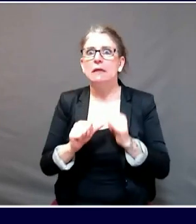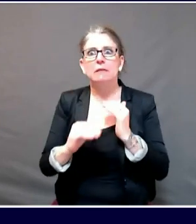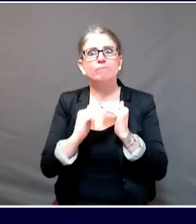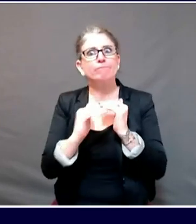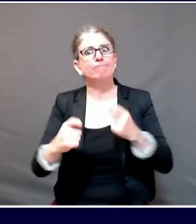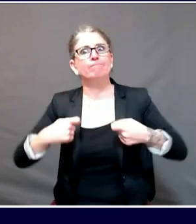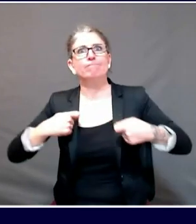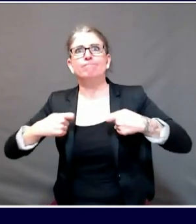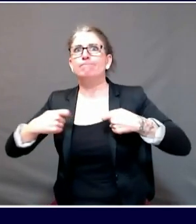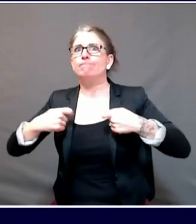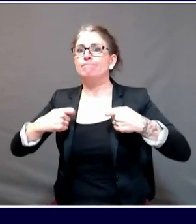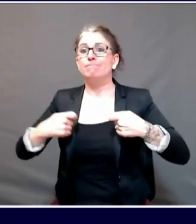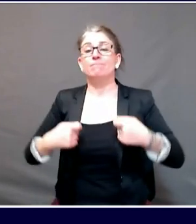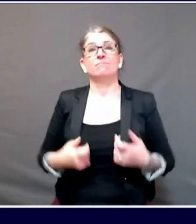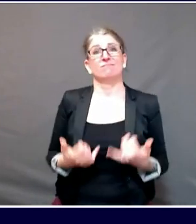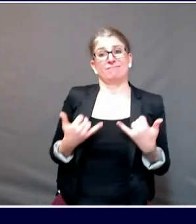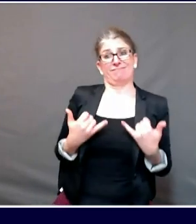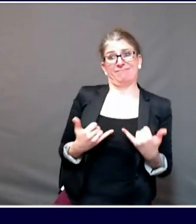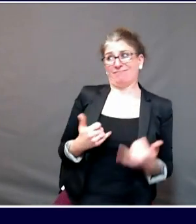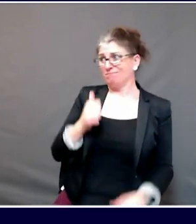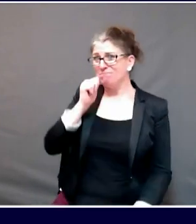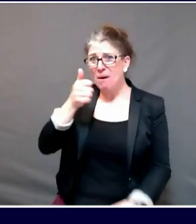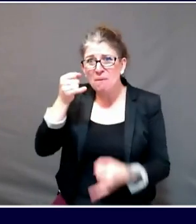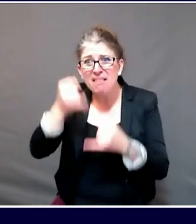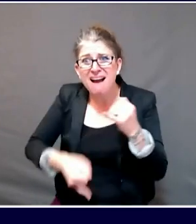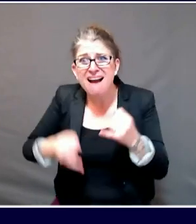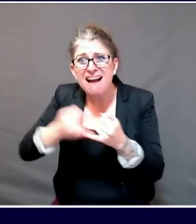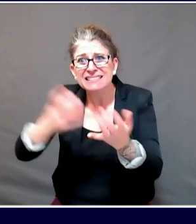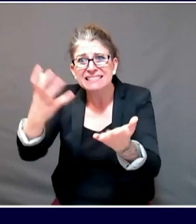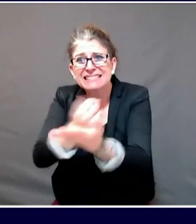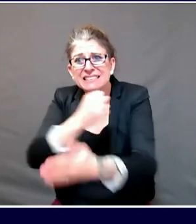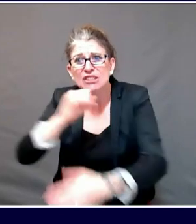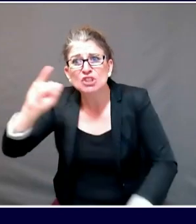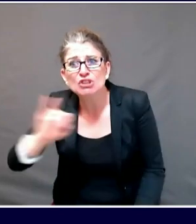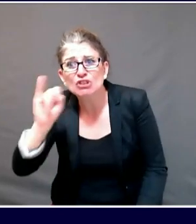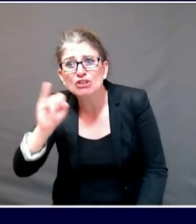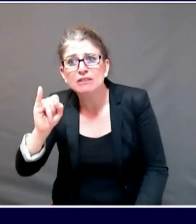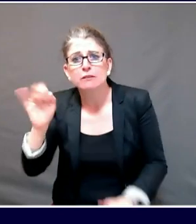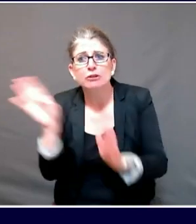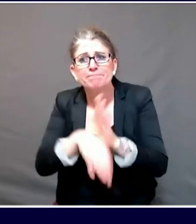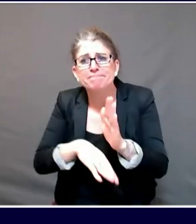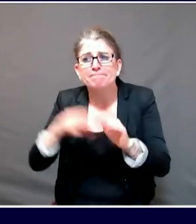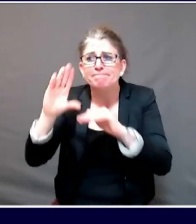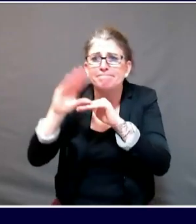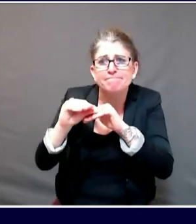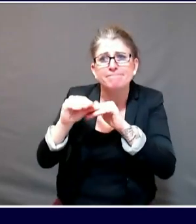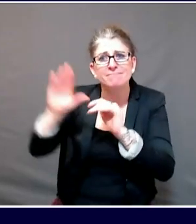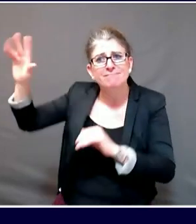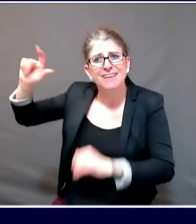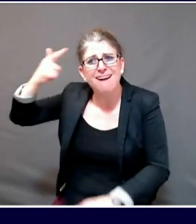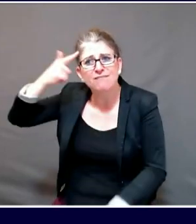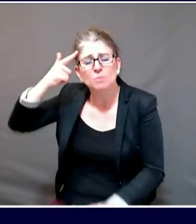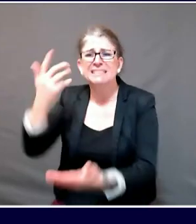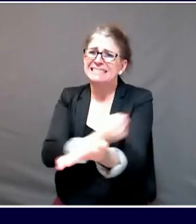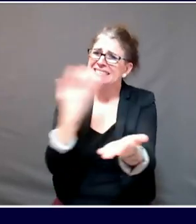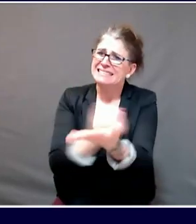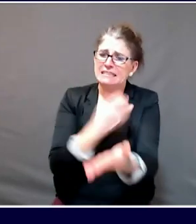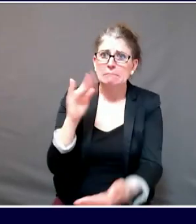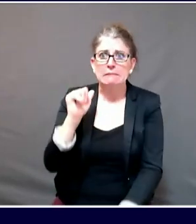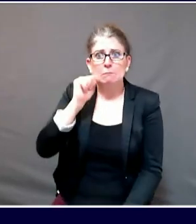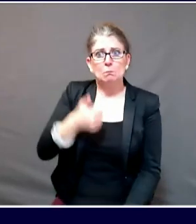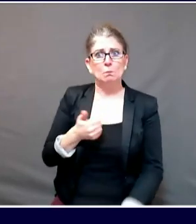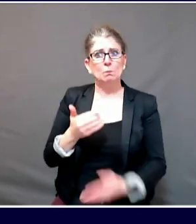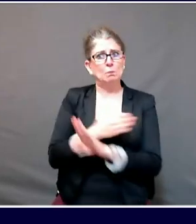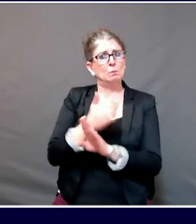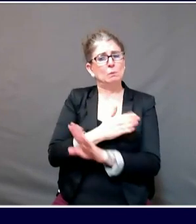right now. If you are not sure what coverage you may qualify for, visit